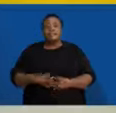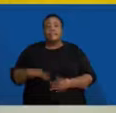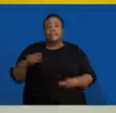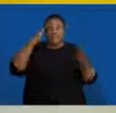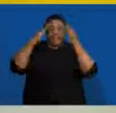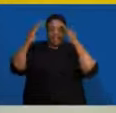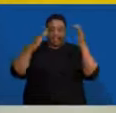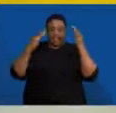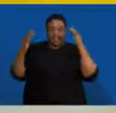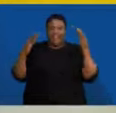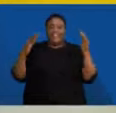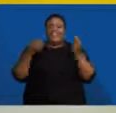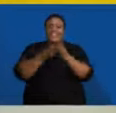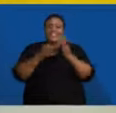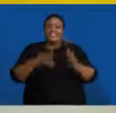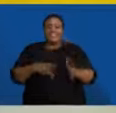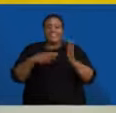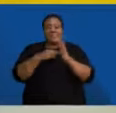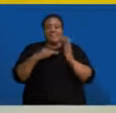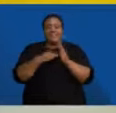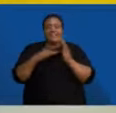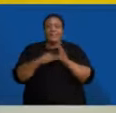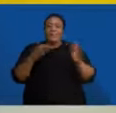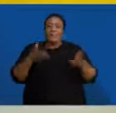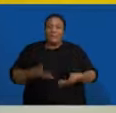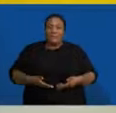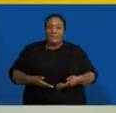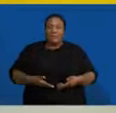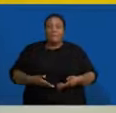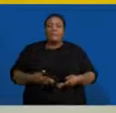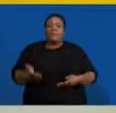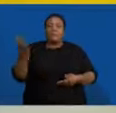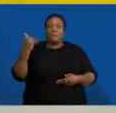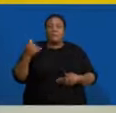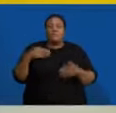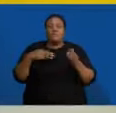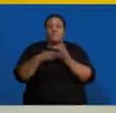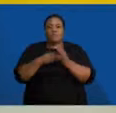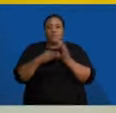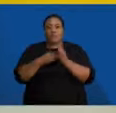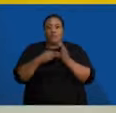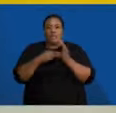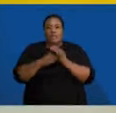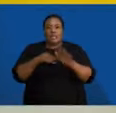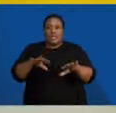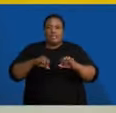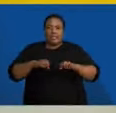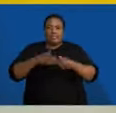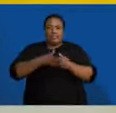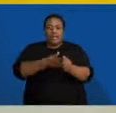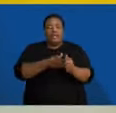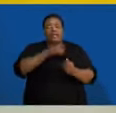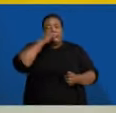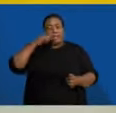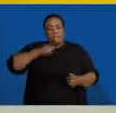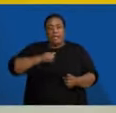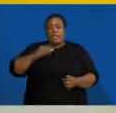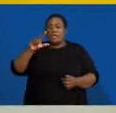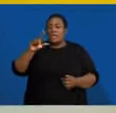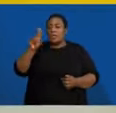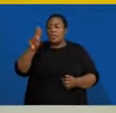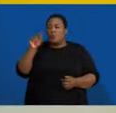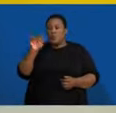Hello Matrix and welcome to Was a Matrix Exam Guide. Today we're doing Maths Paper 2. My name is Looney and I'll be assisting you to